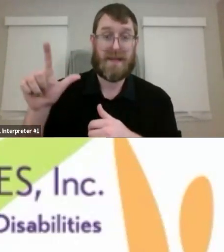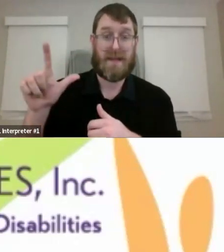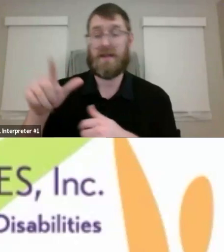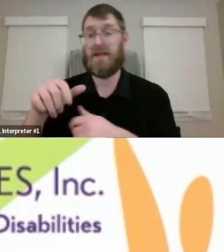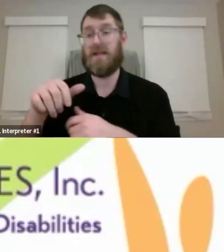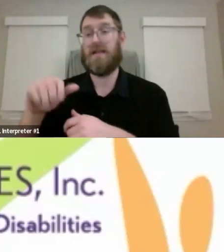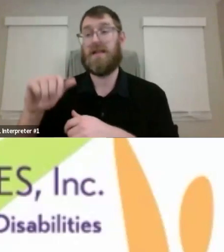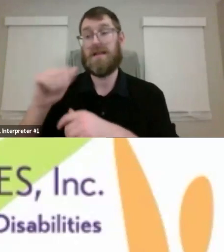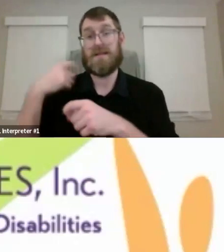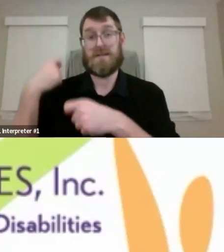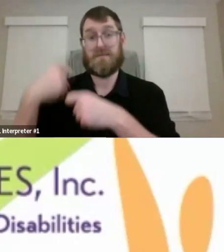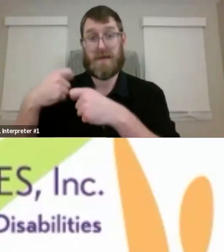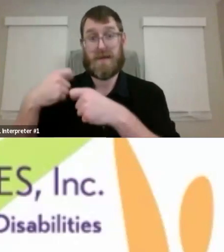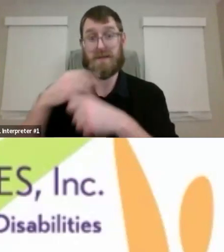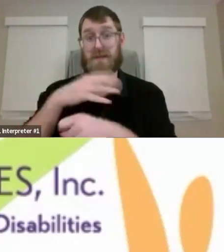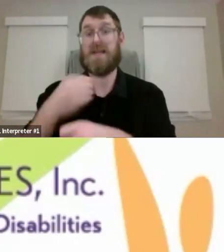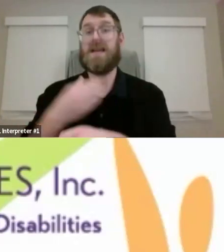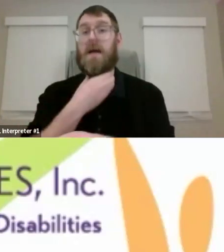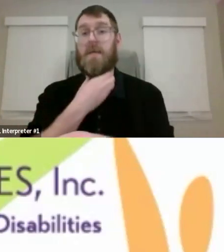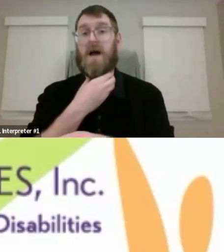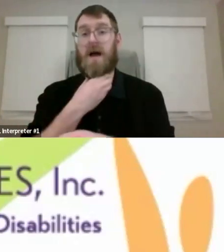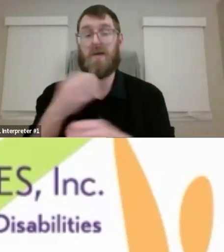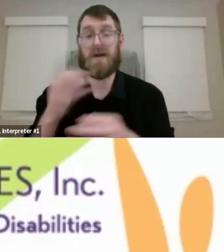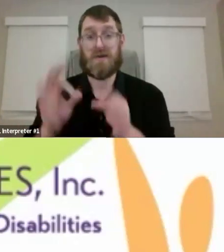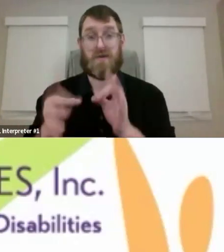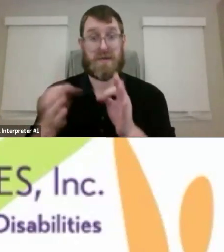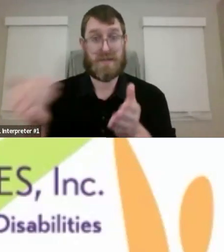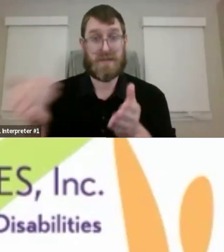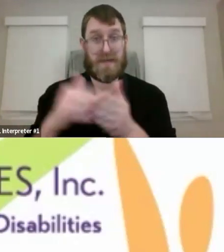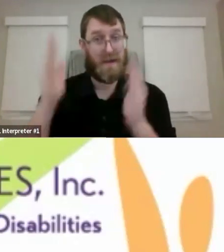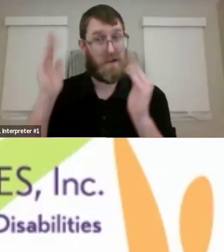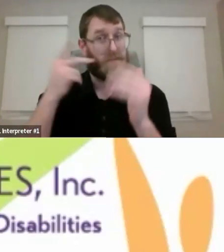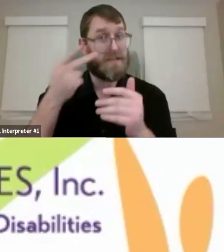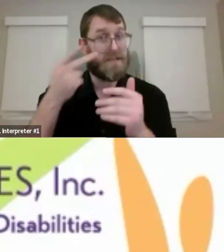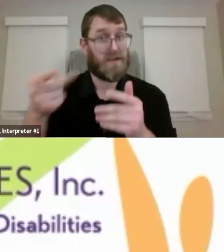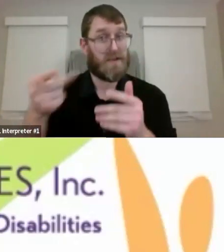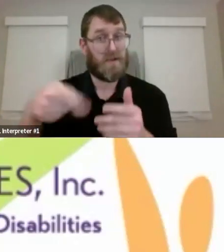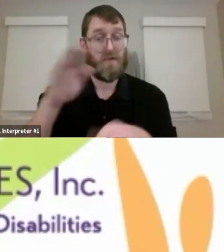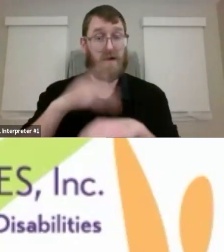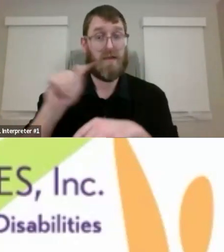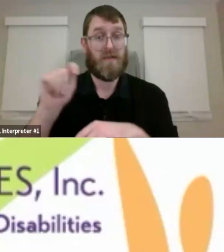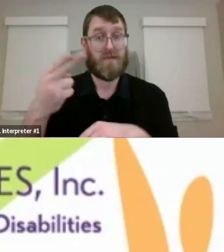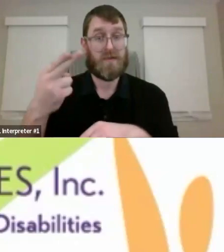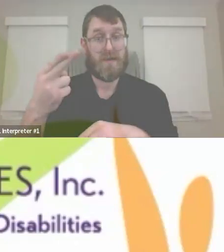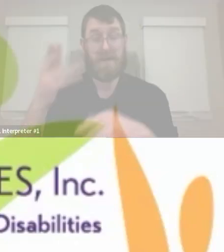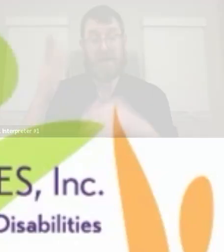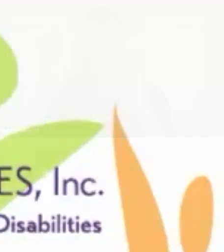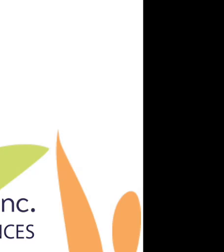interpretation again, and we hope to see you on Thursday, and have a great evening.